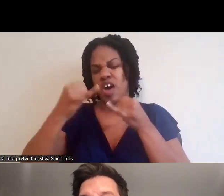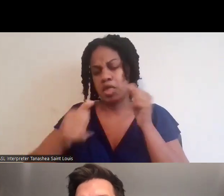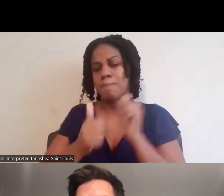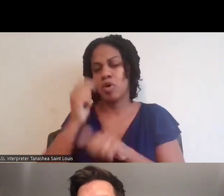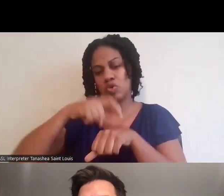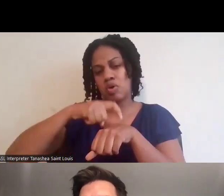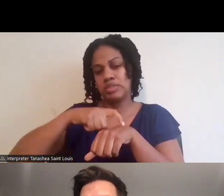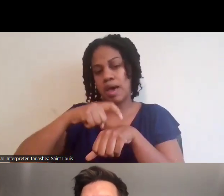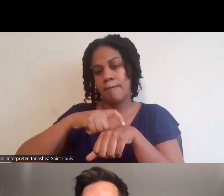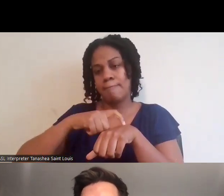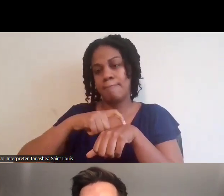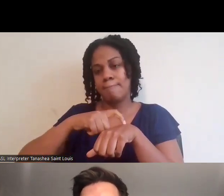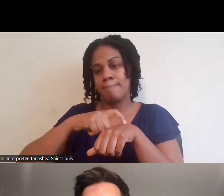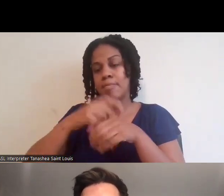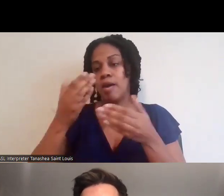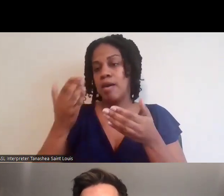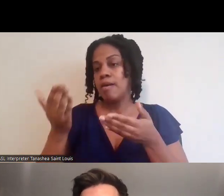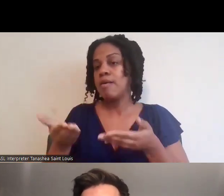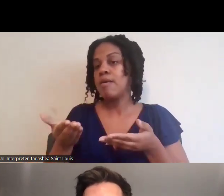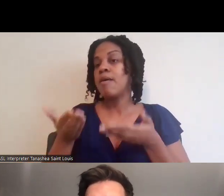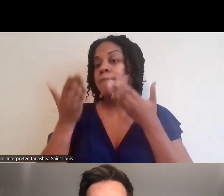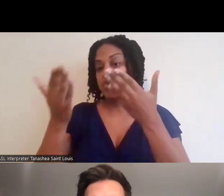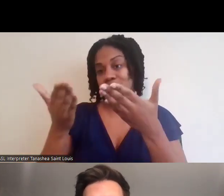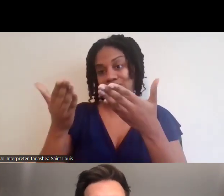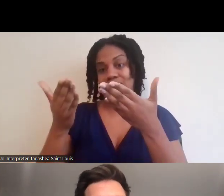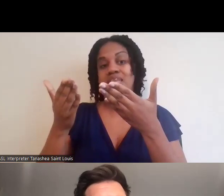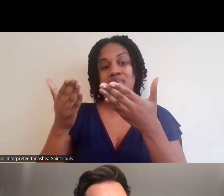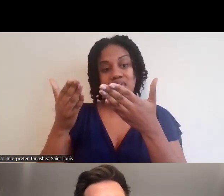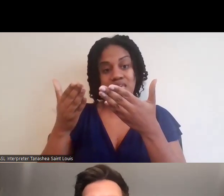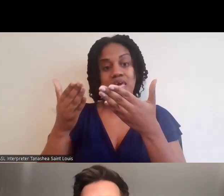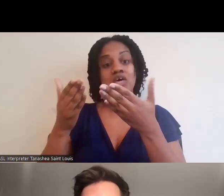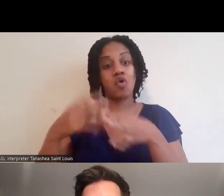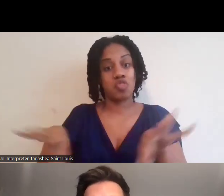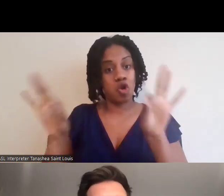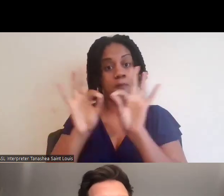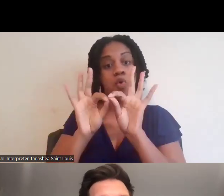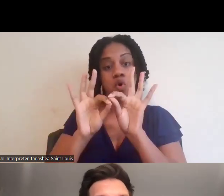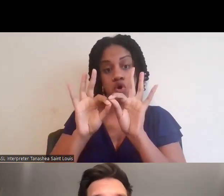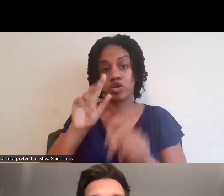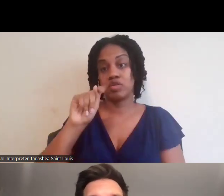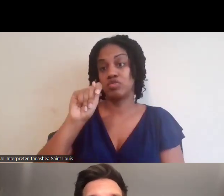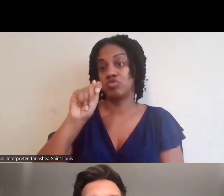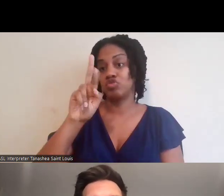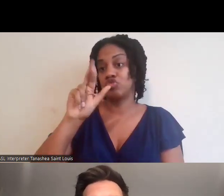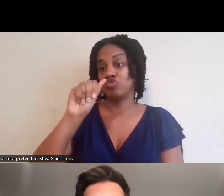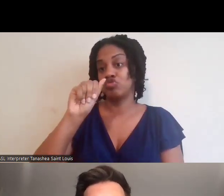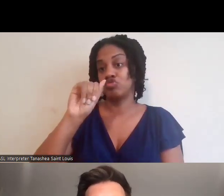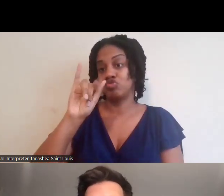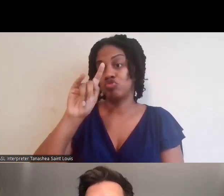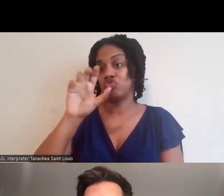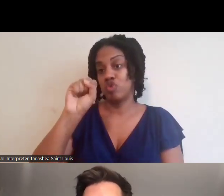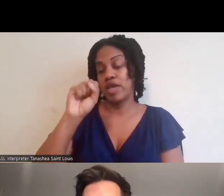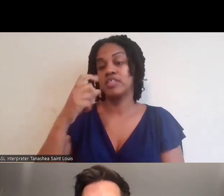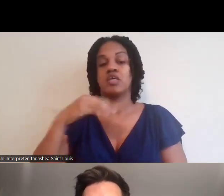time presenting on the key traits of a future-ready network and of the final recommendations. So our